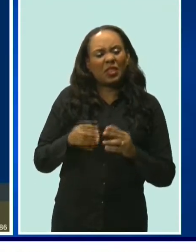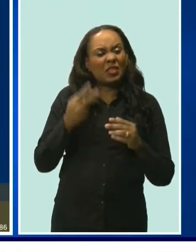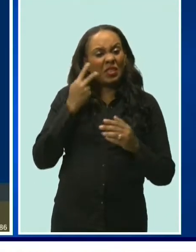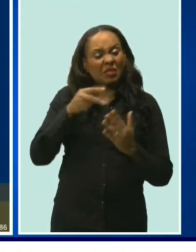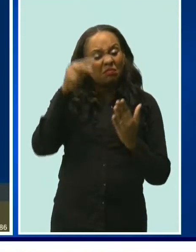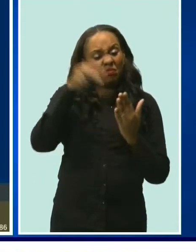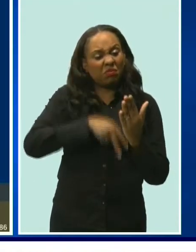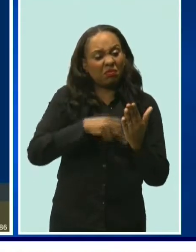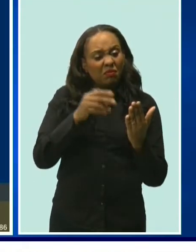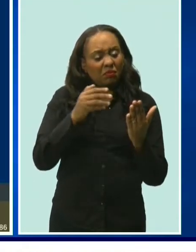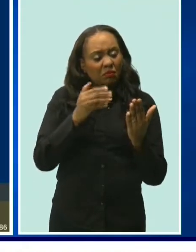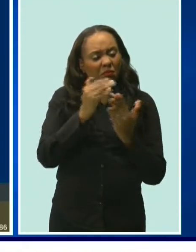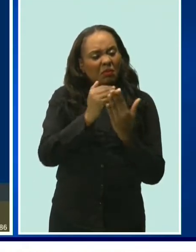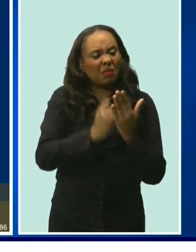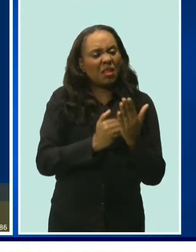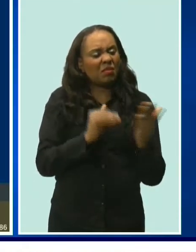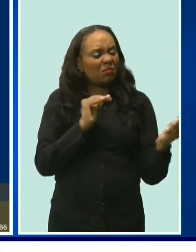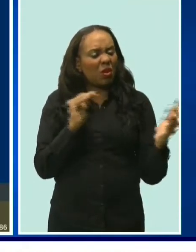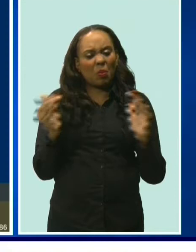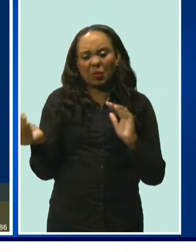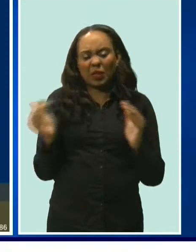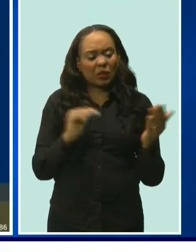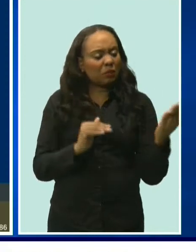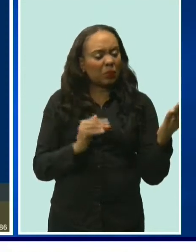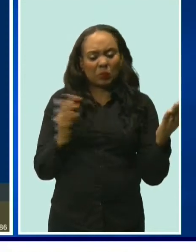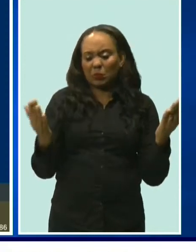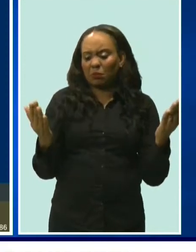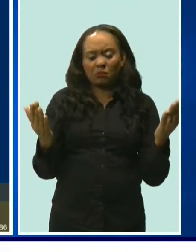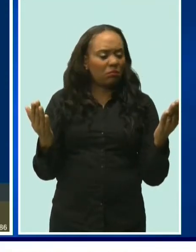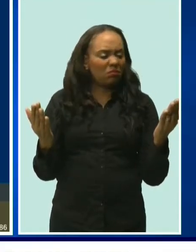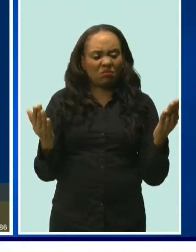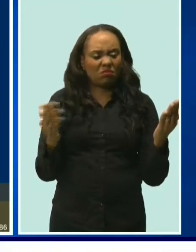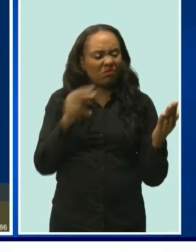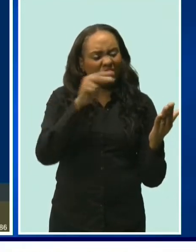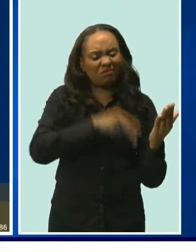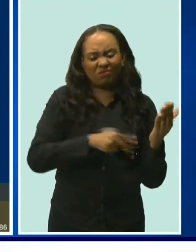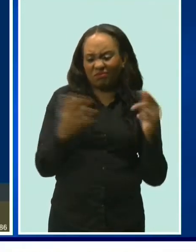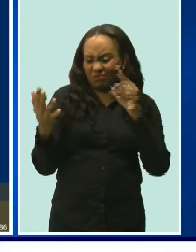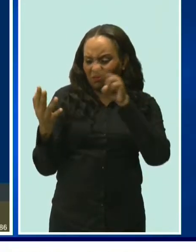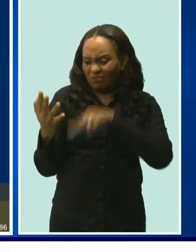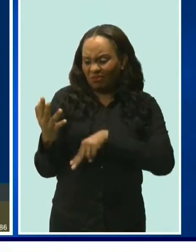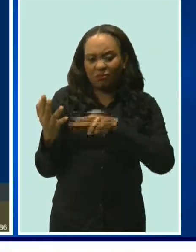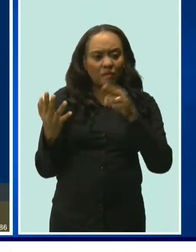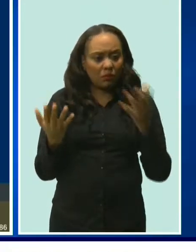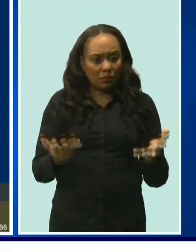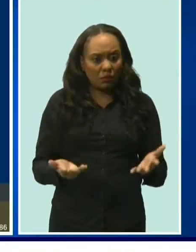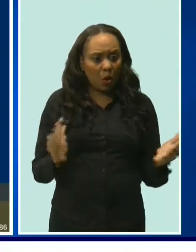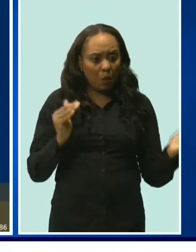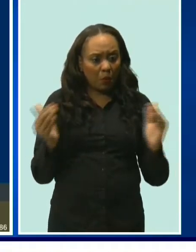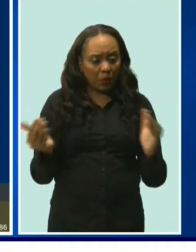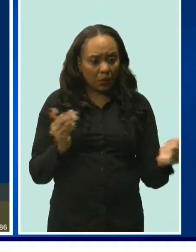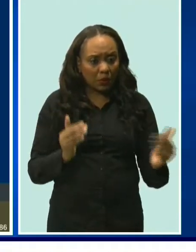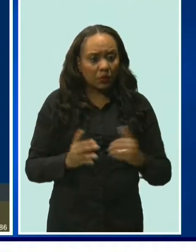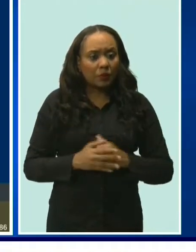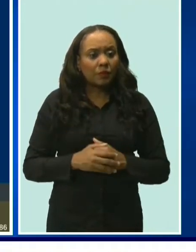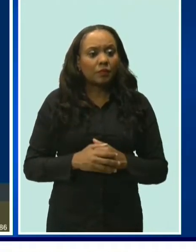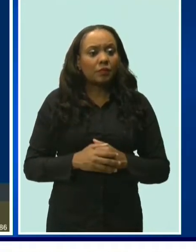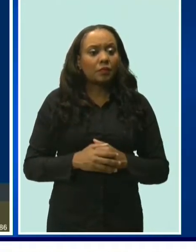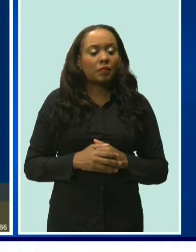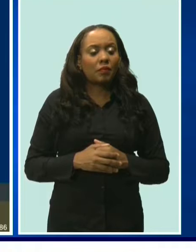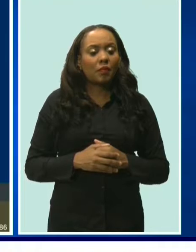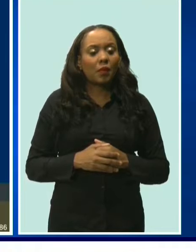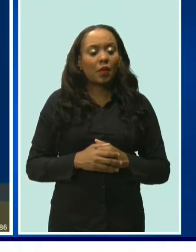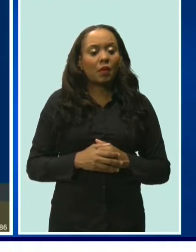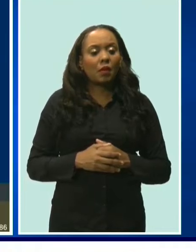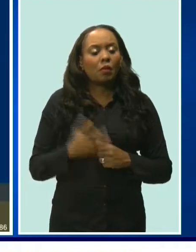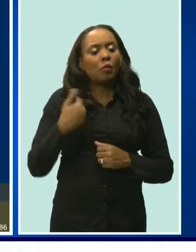can compare what various entities are imposing when making their banking decisions. In addition to updating these fees